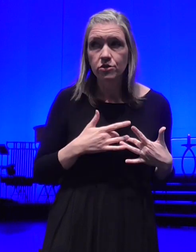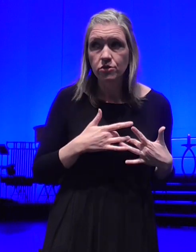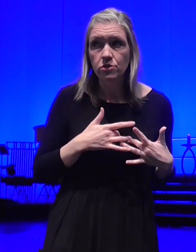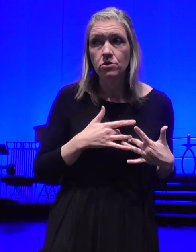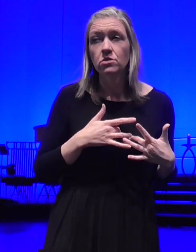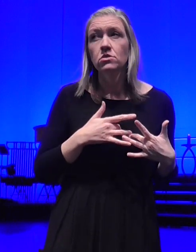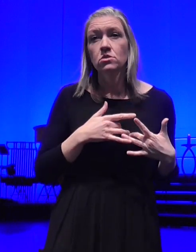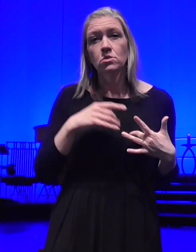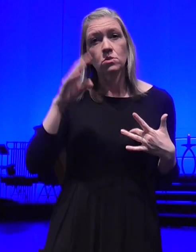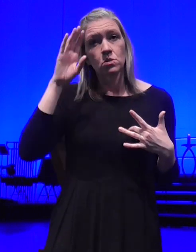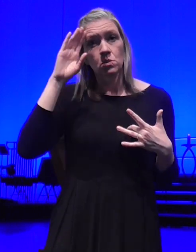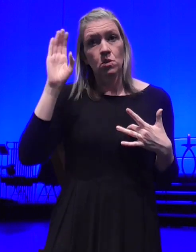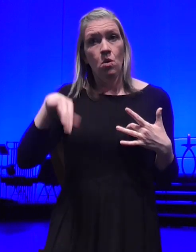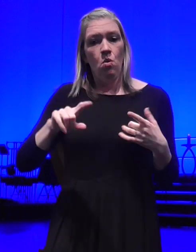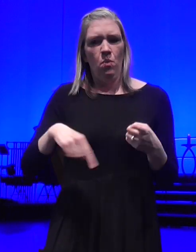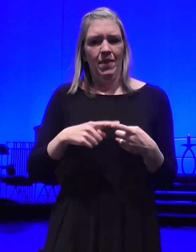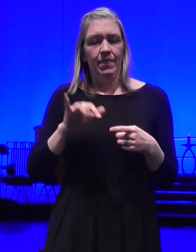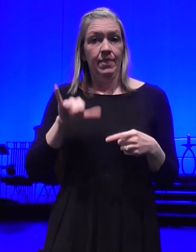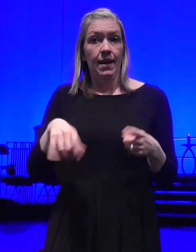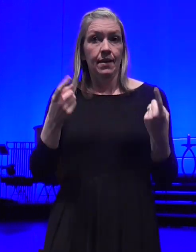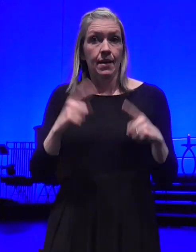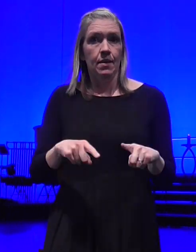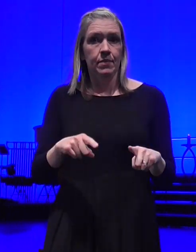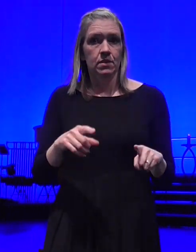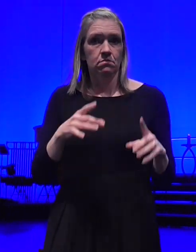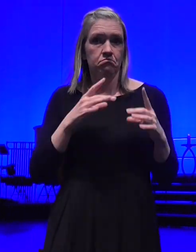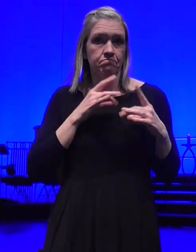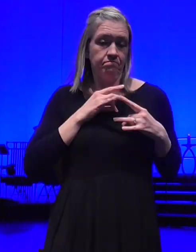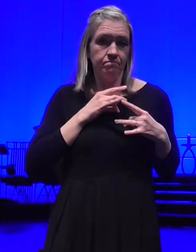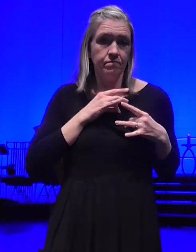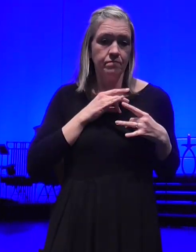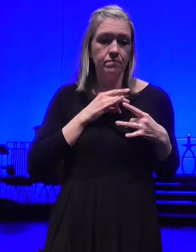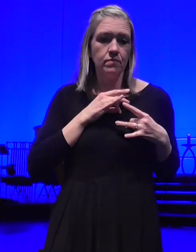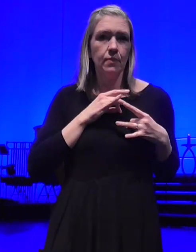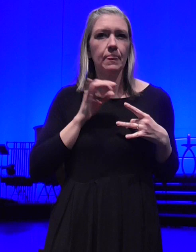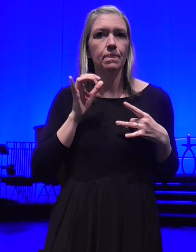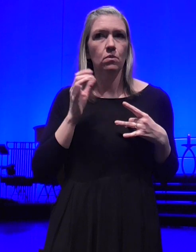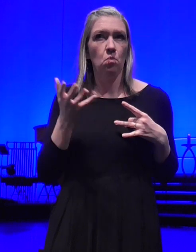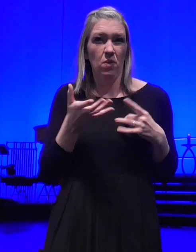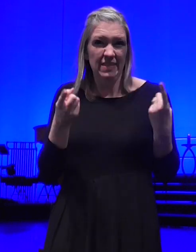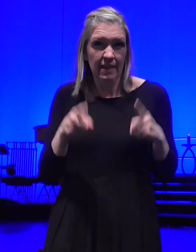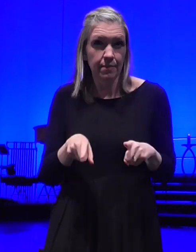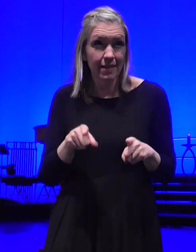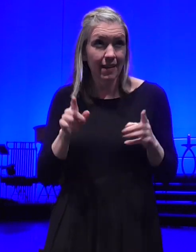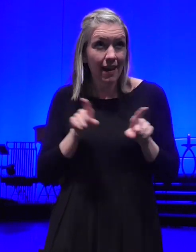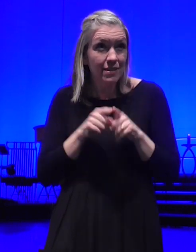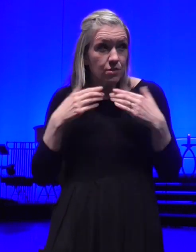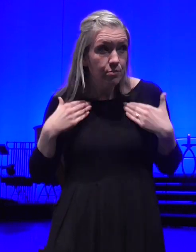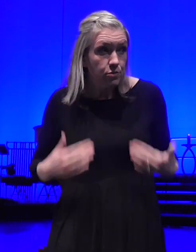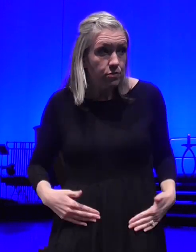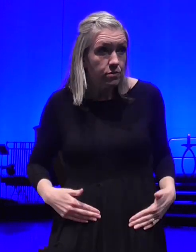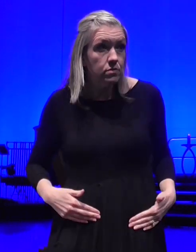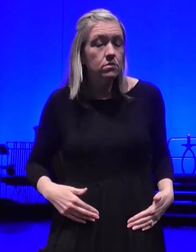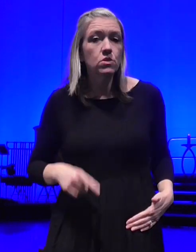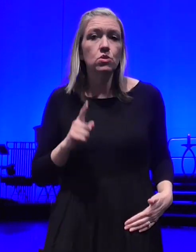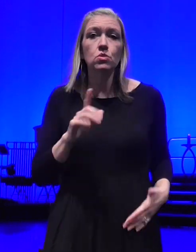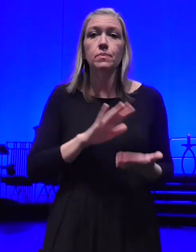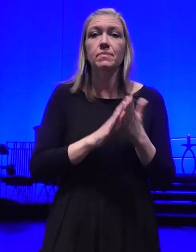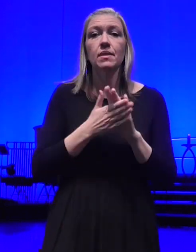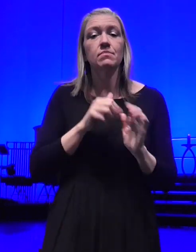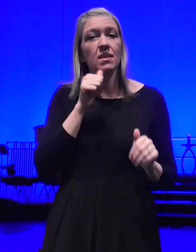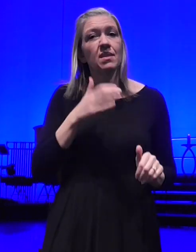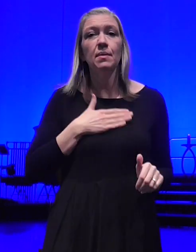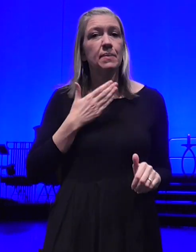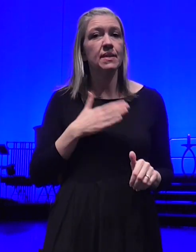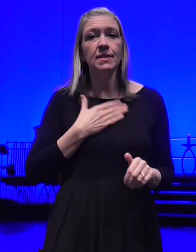you know when that has happened, what's happening to you as a human being. You're unhappy. So